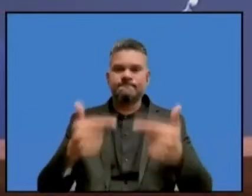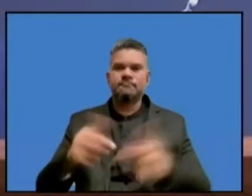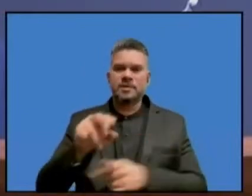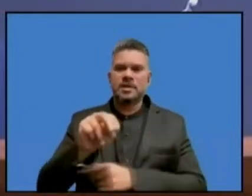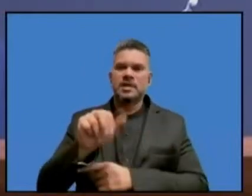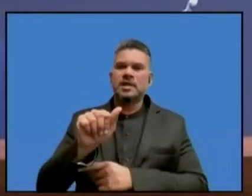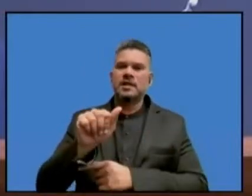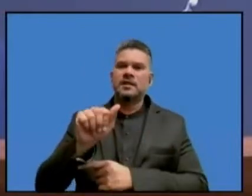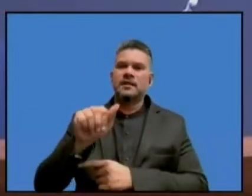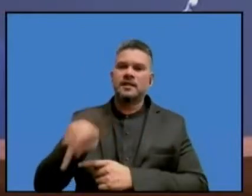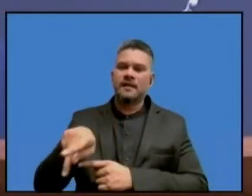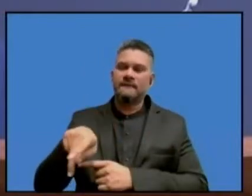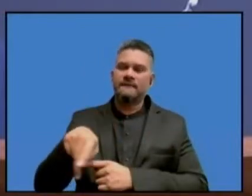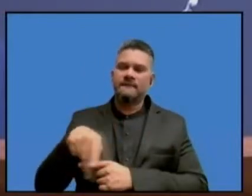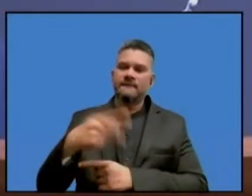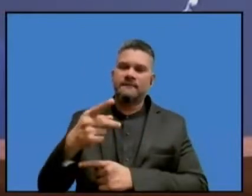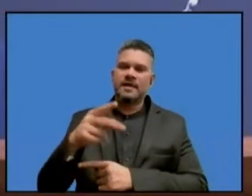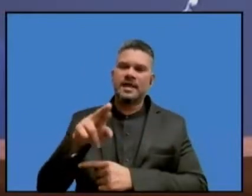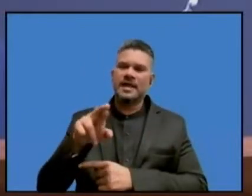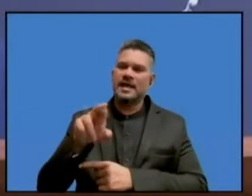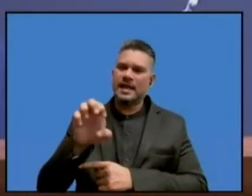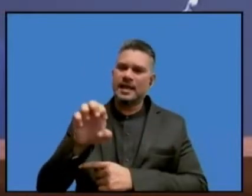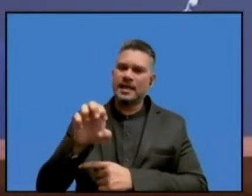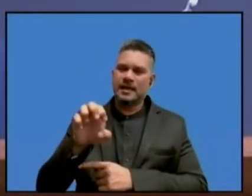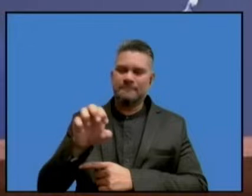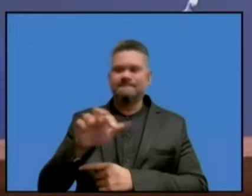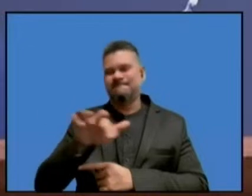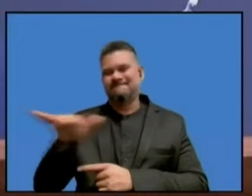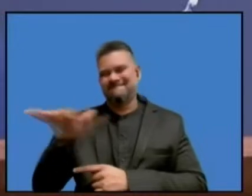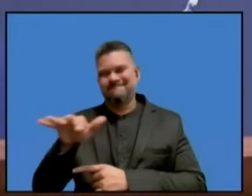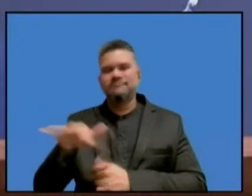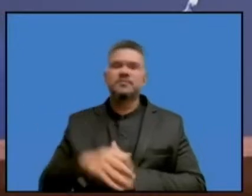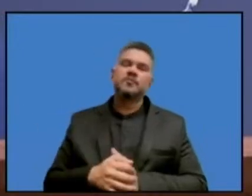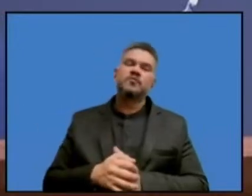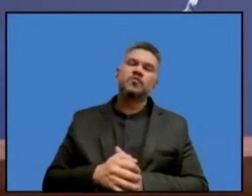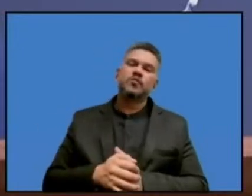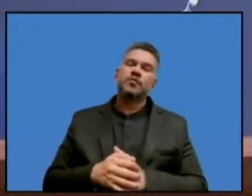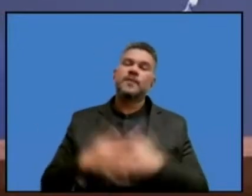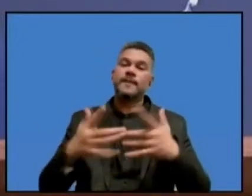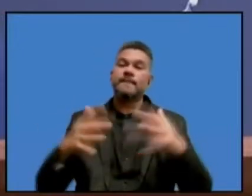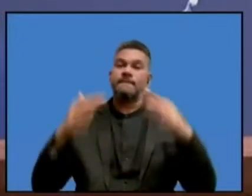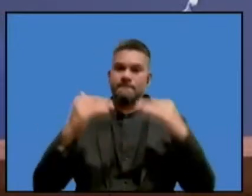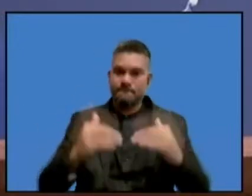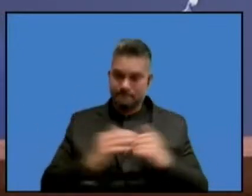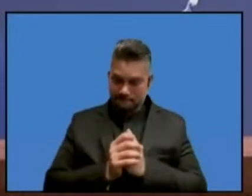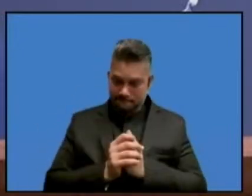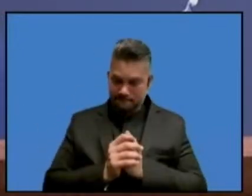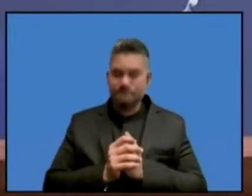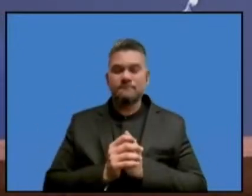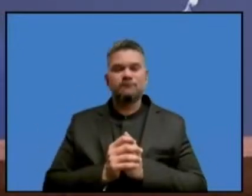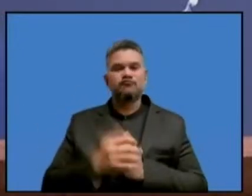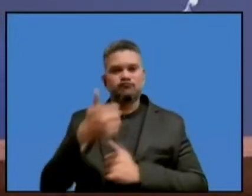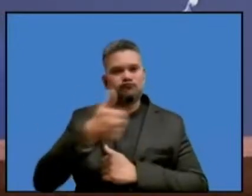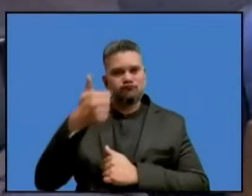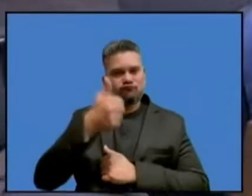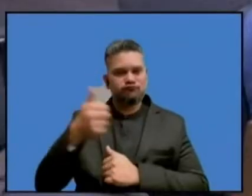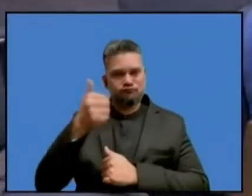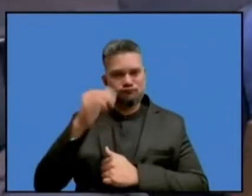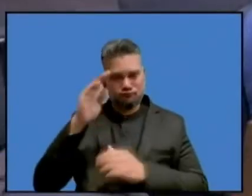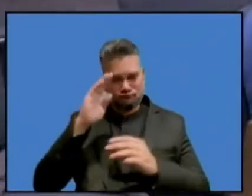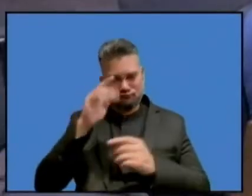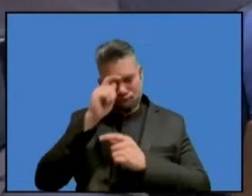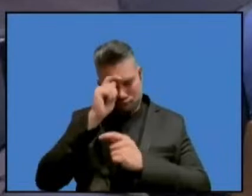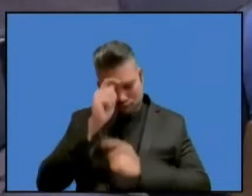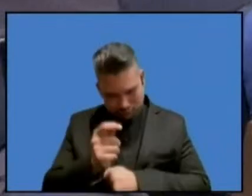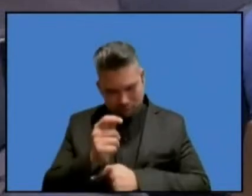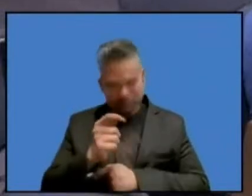please, the floor is yours. Honorable Chair and distinguished delegates, across the world, refugees, asylum